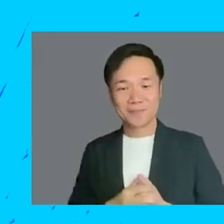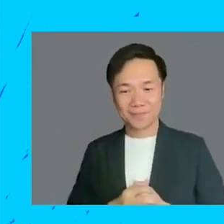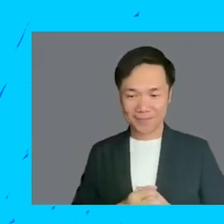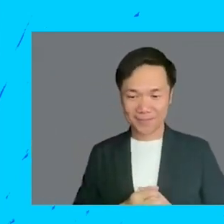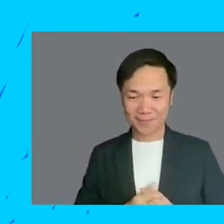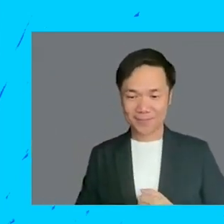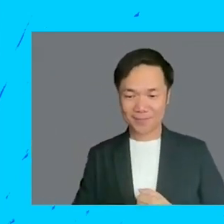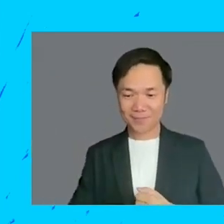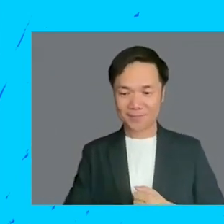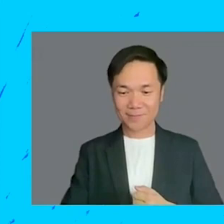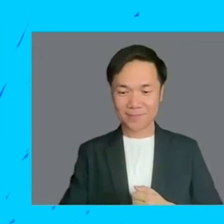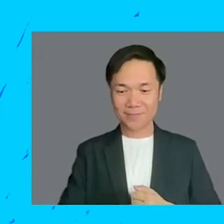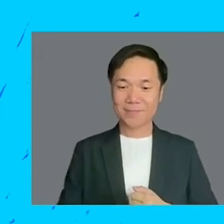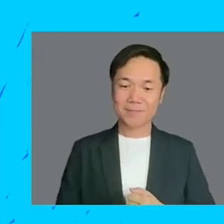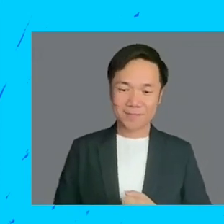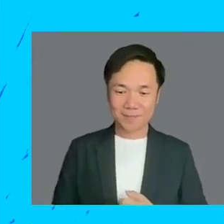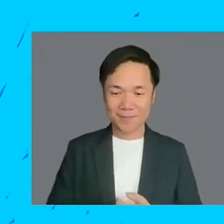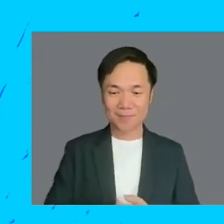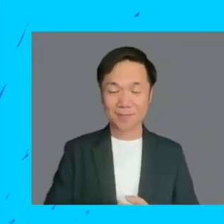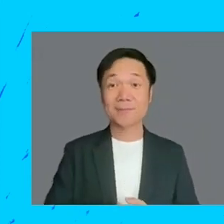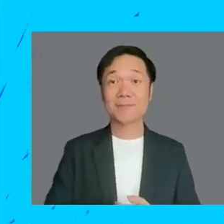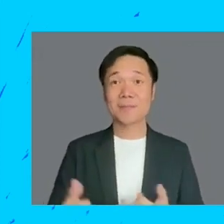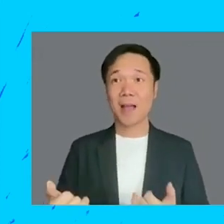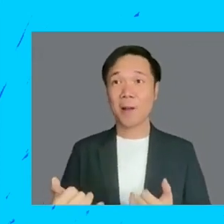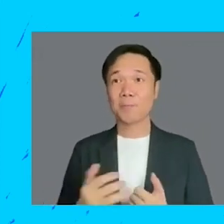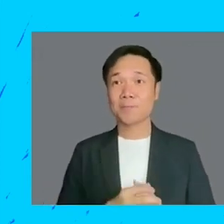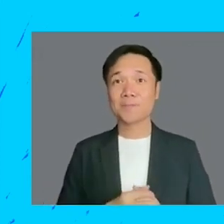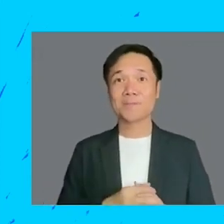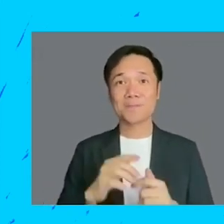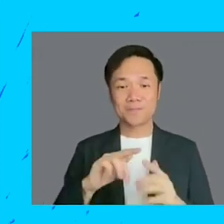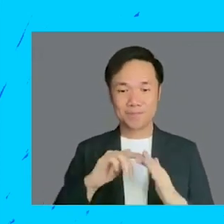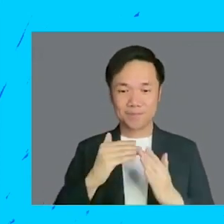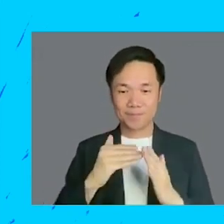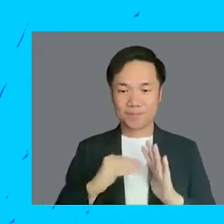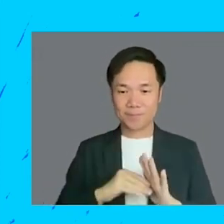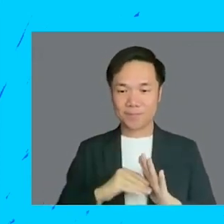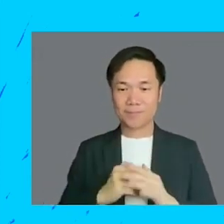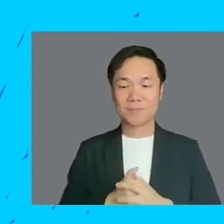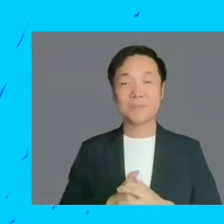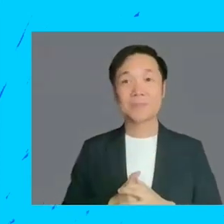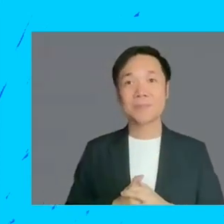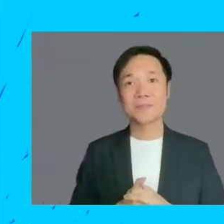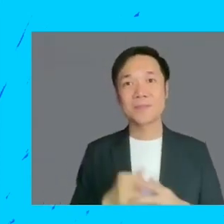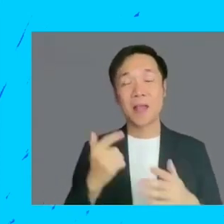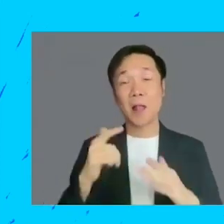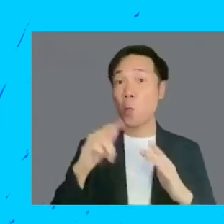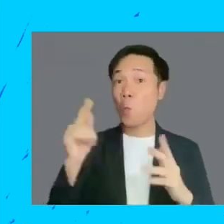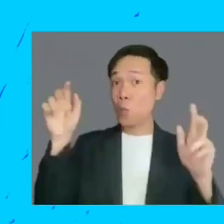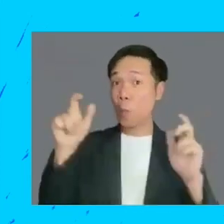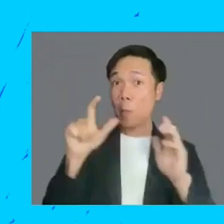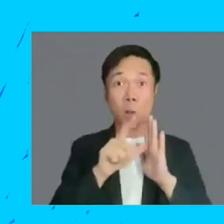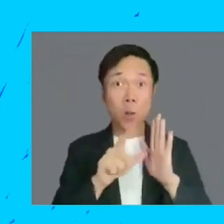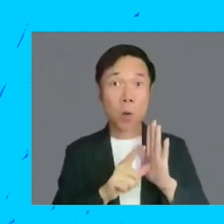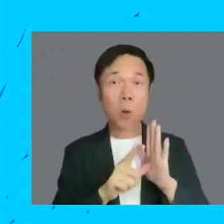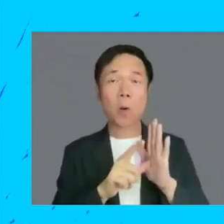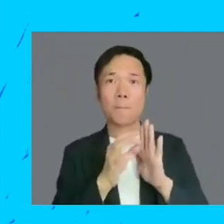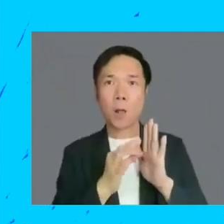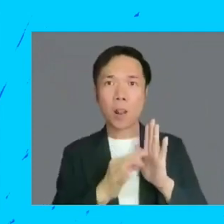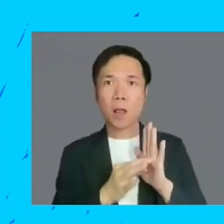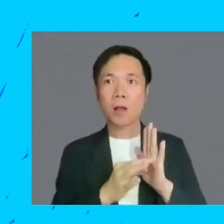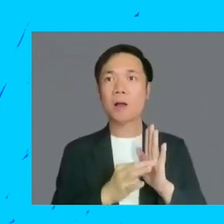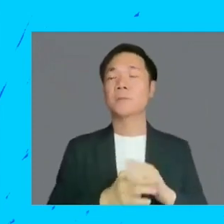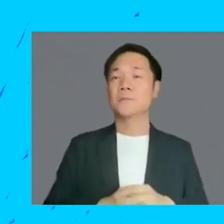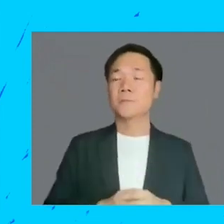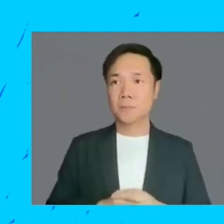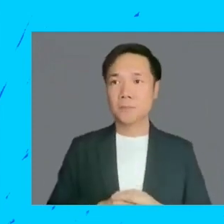So to kick off our discussion, we will start with you, Tia. We just heard how punitive laws and policies result in poor health